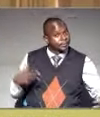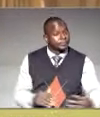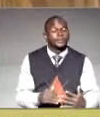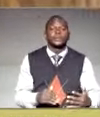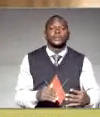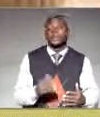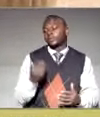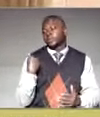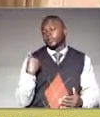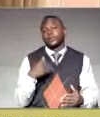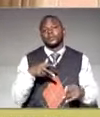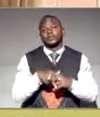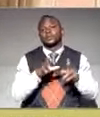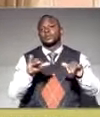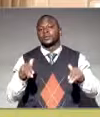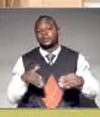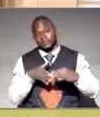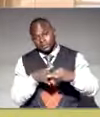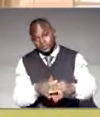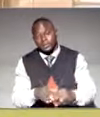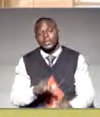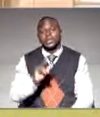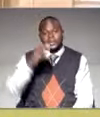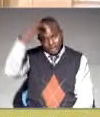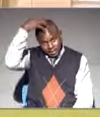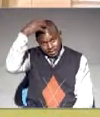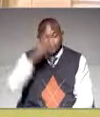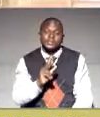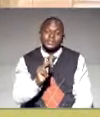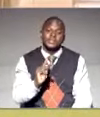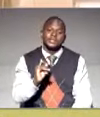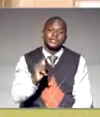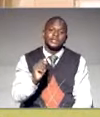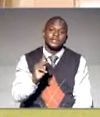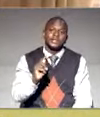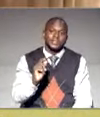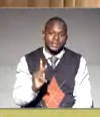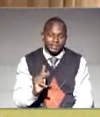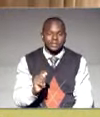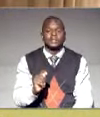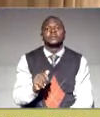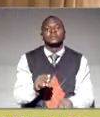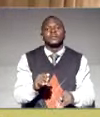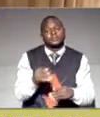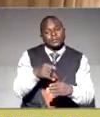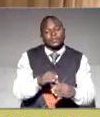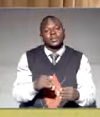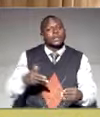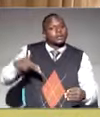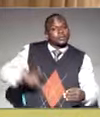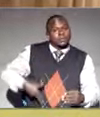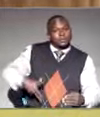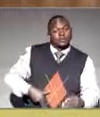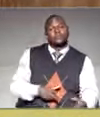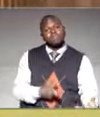former Boda Boda 2010 patron Haji Abdu Chiteta was accused of, among others, unlawful possession of submachine